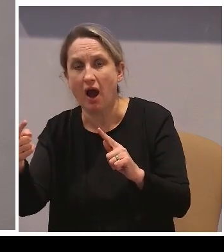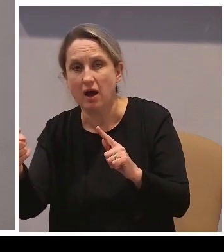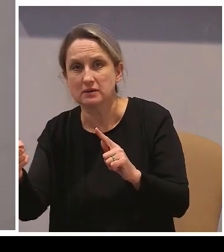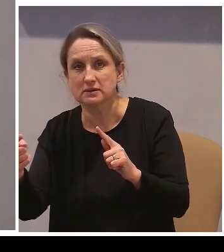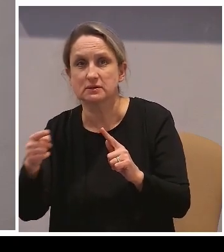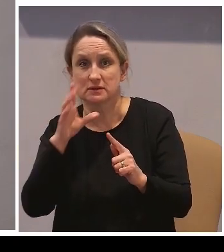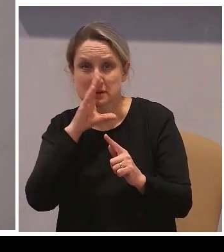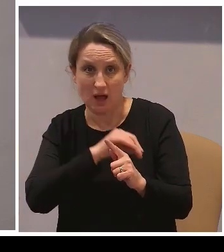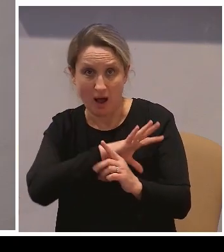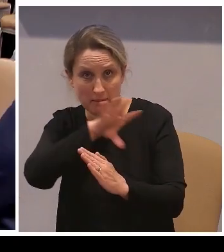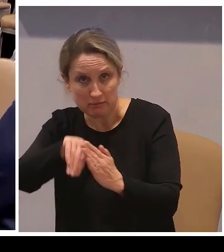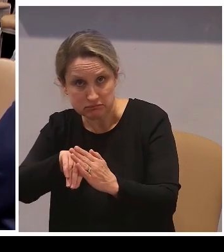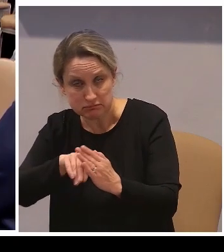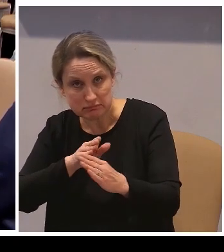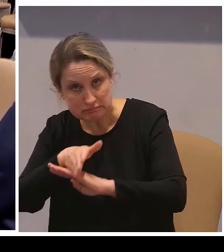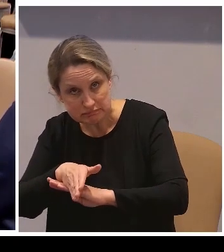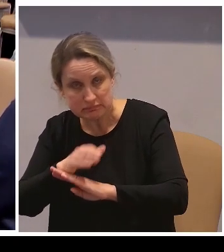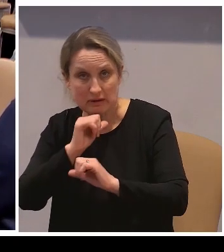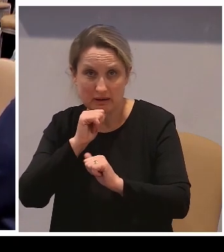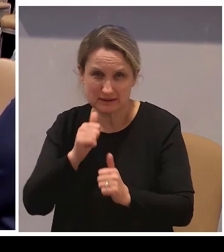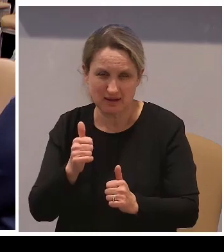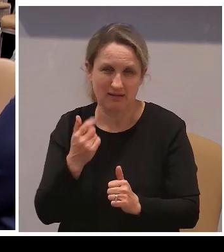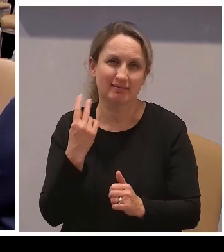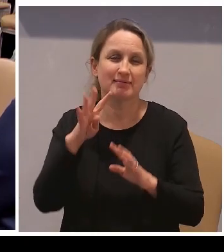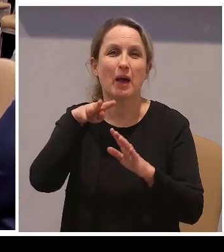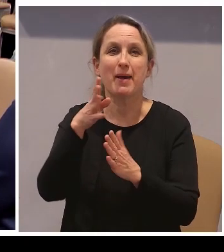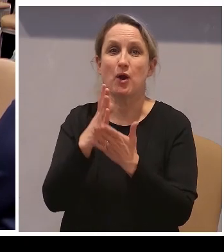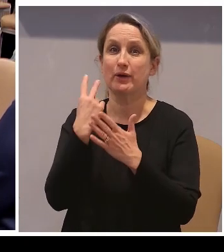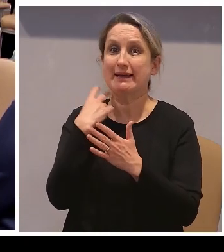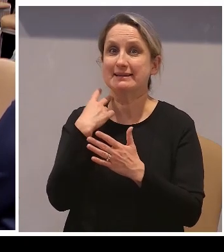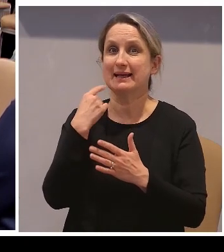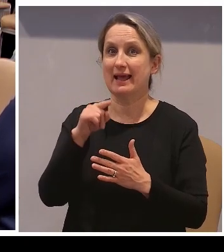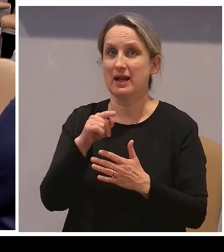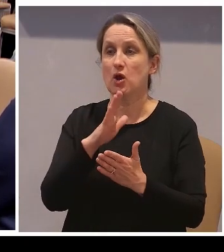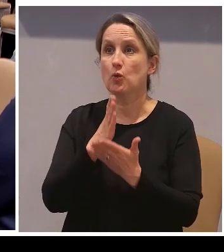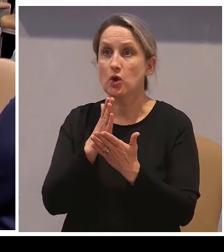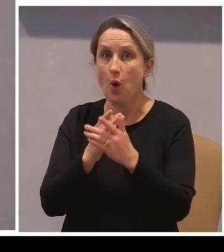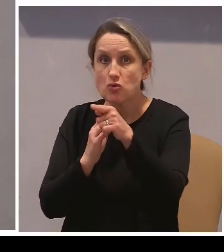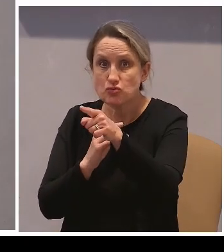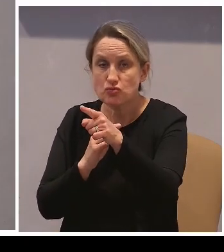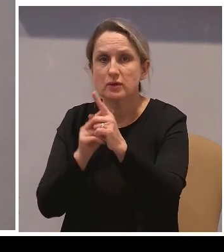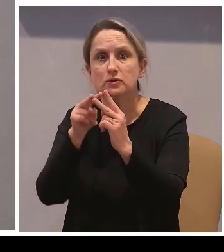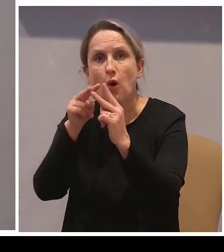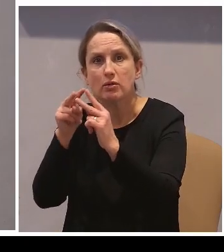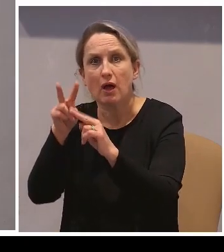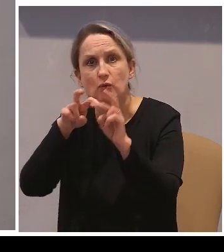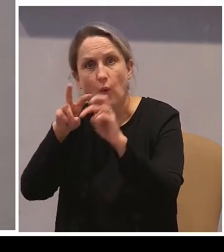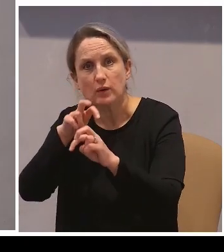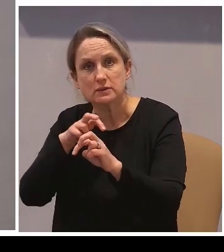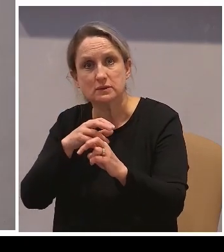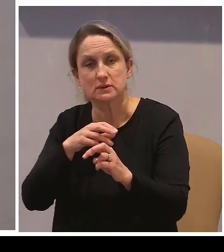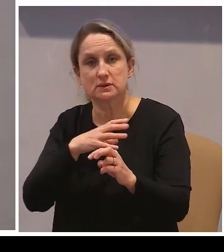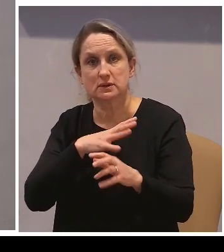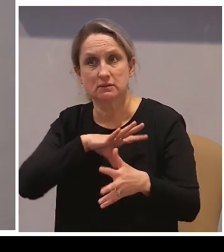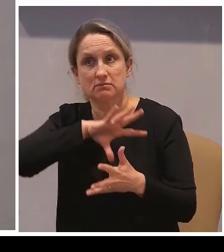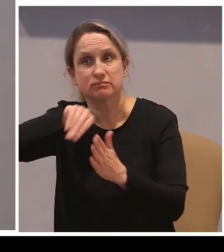age, to search the trials. The result will be a table